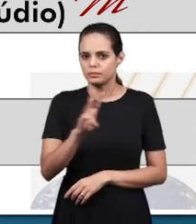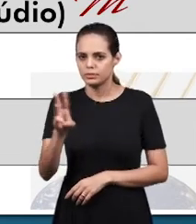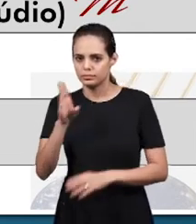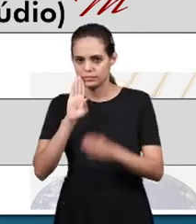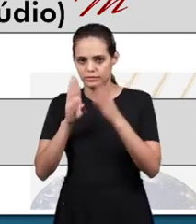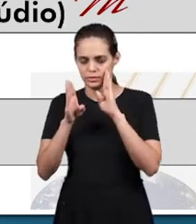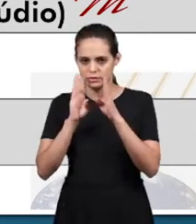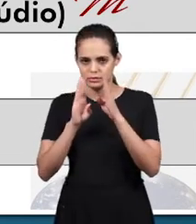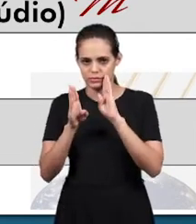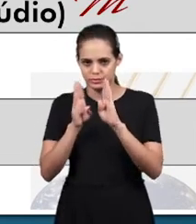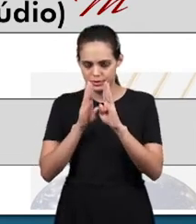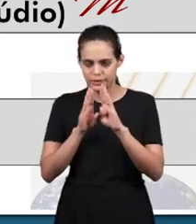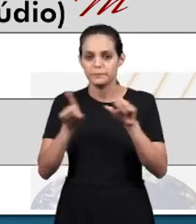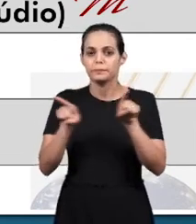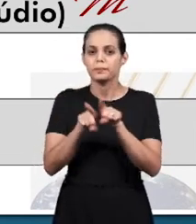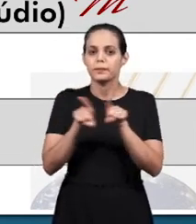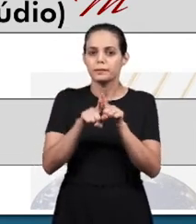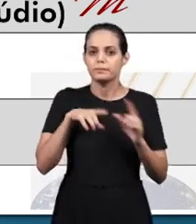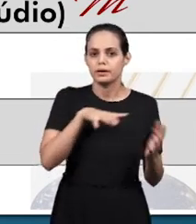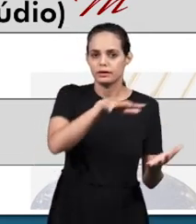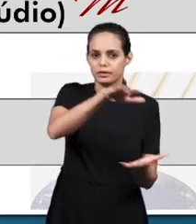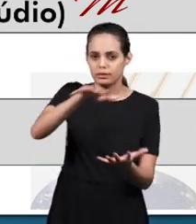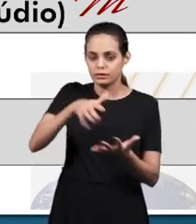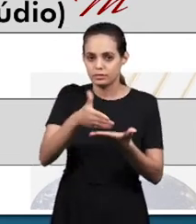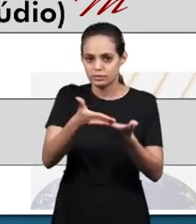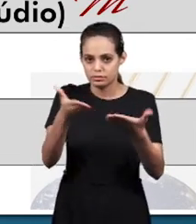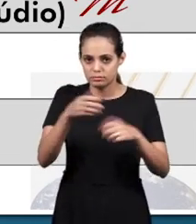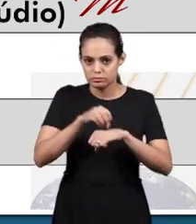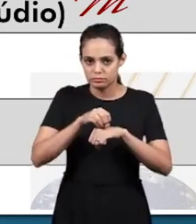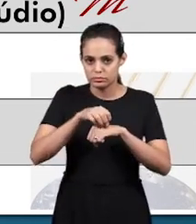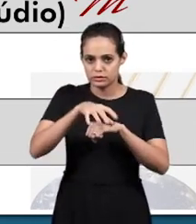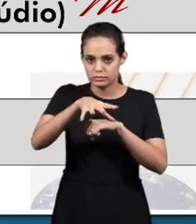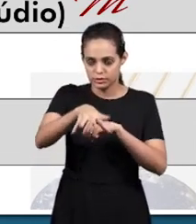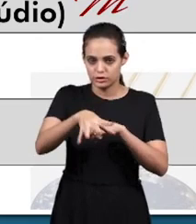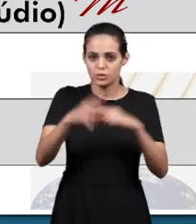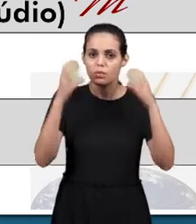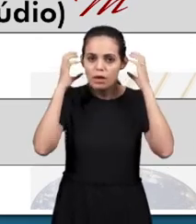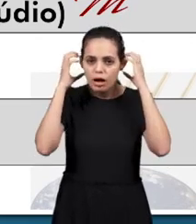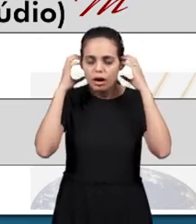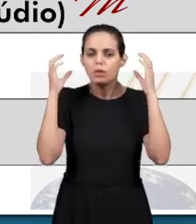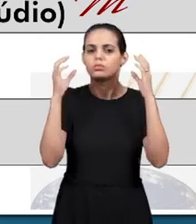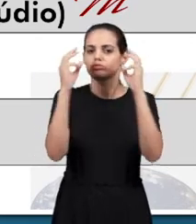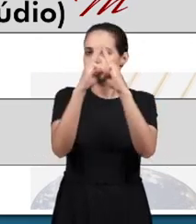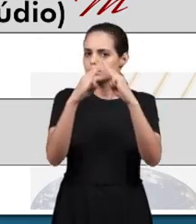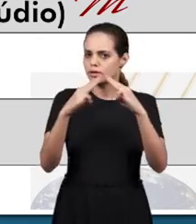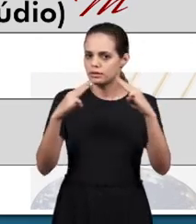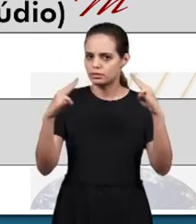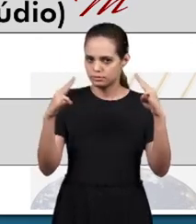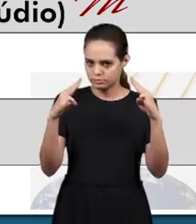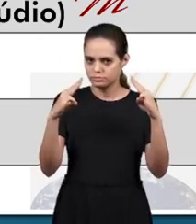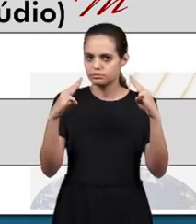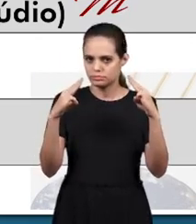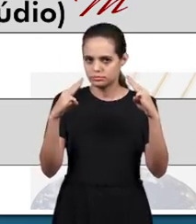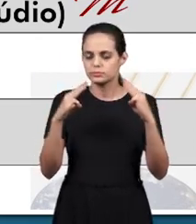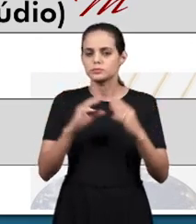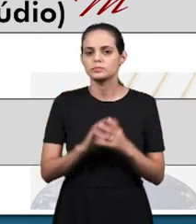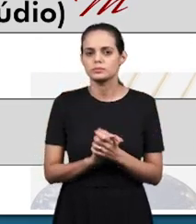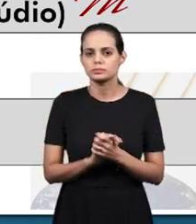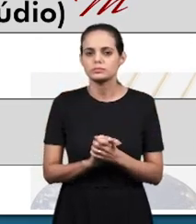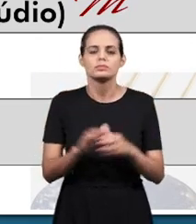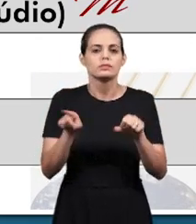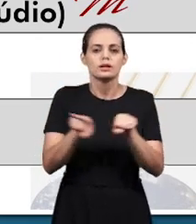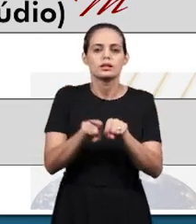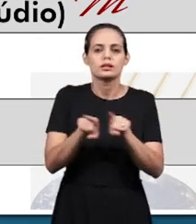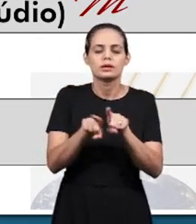So the Sunday Bible School will begin at 10:30 on YouTube, and also the site on Facebook, and also